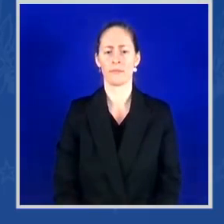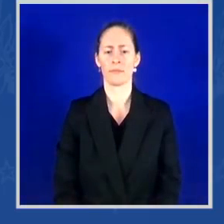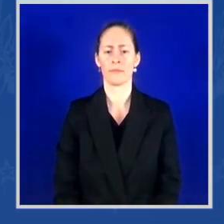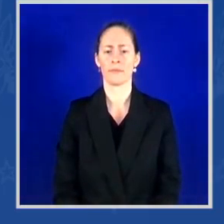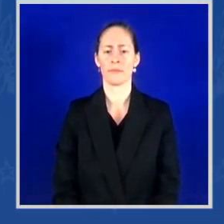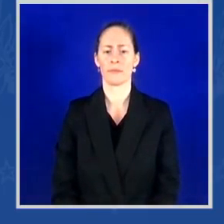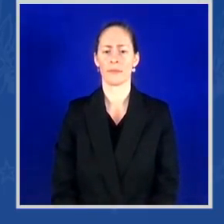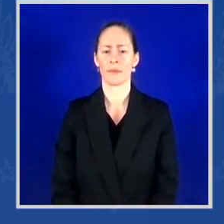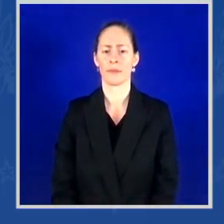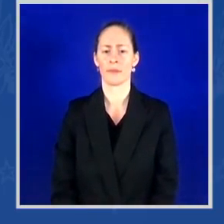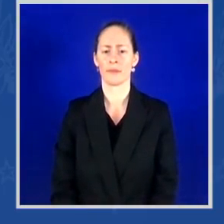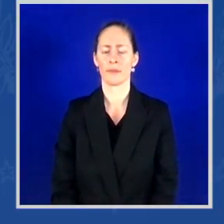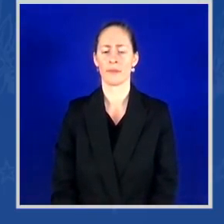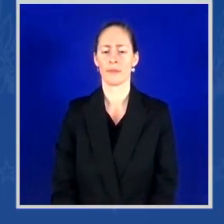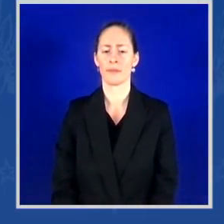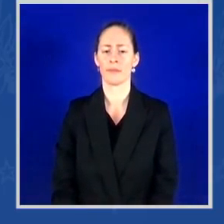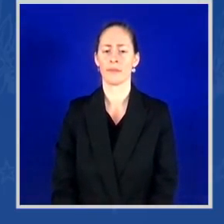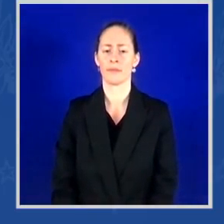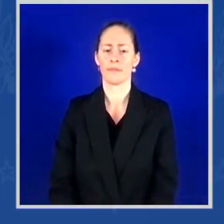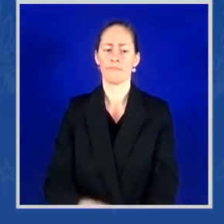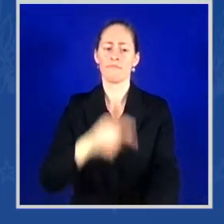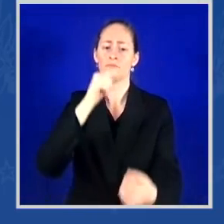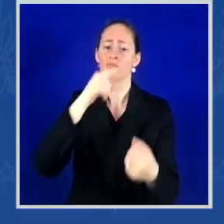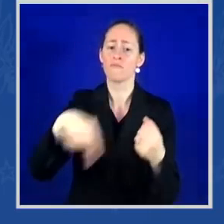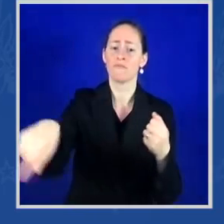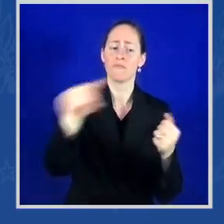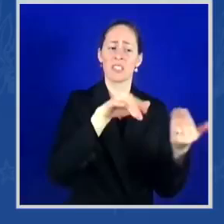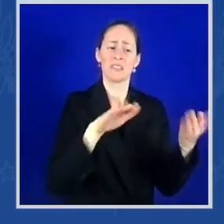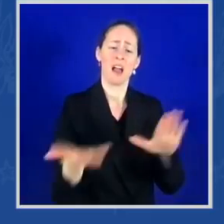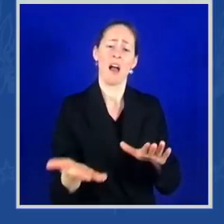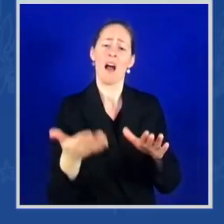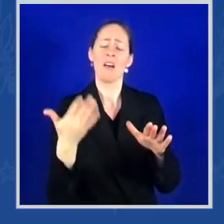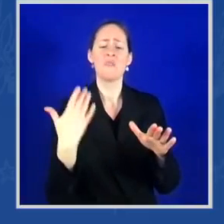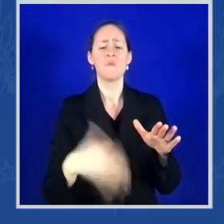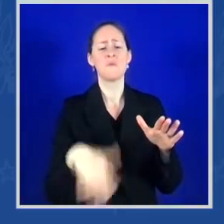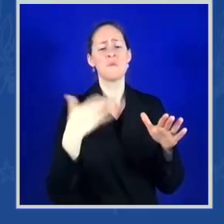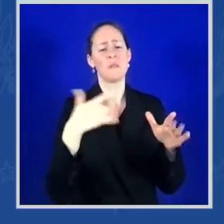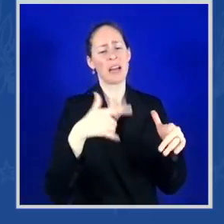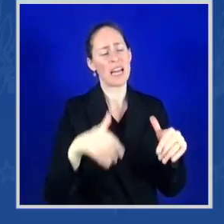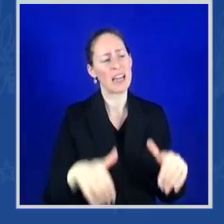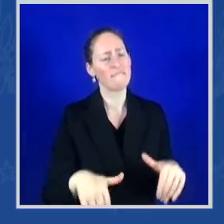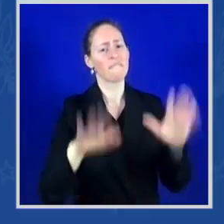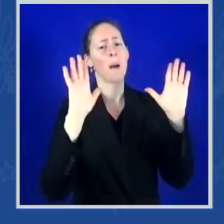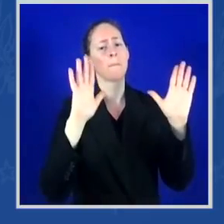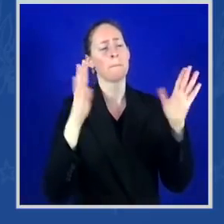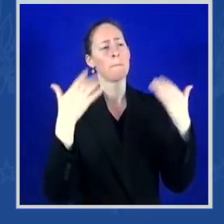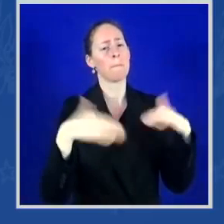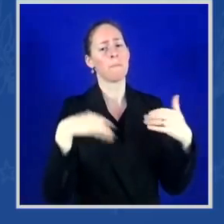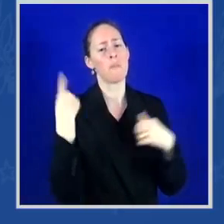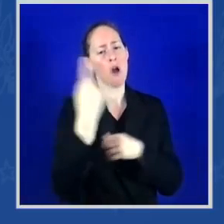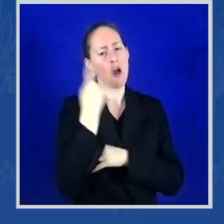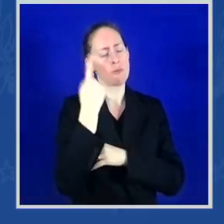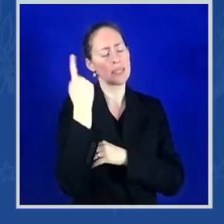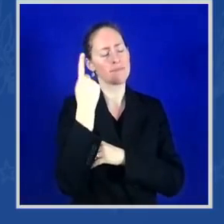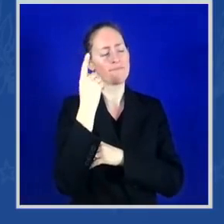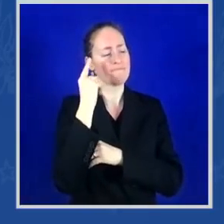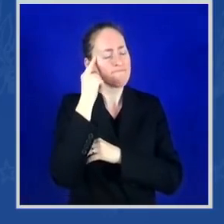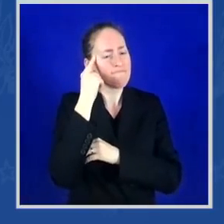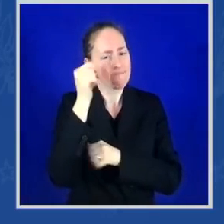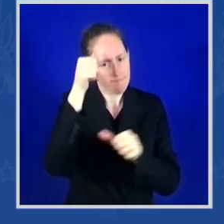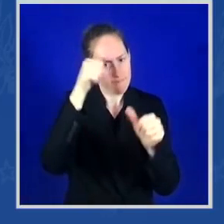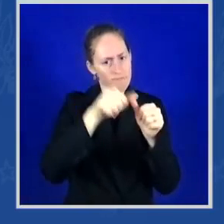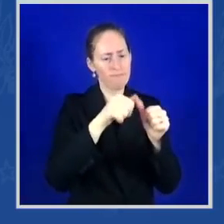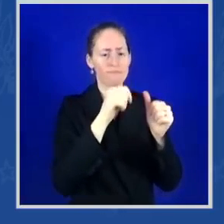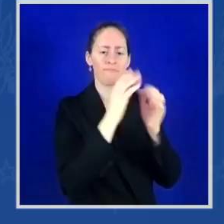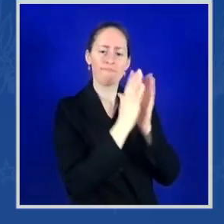names. We pray for their eternal rest. And we comfort our Gold Star families who live with that loss every